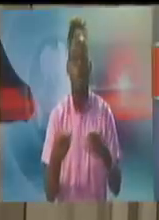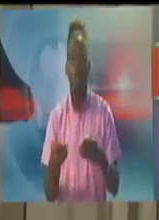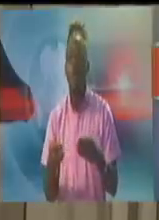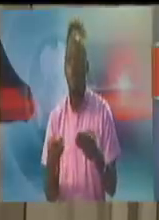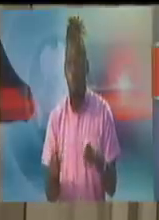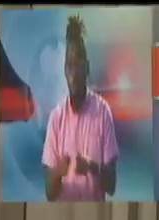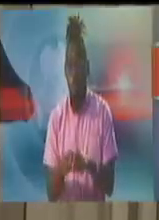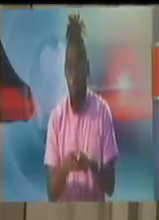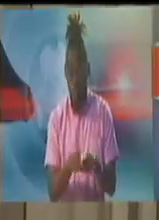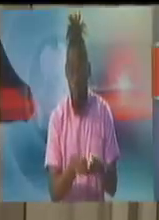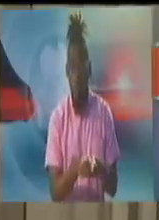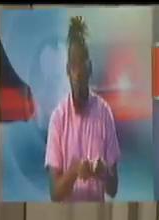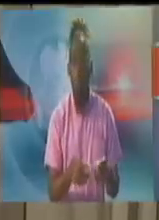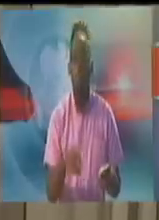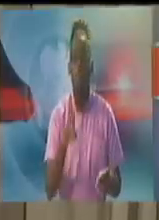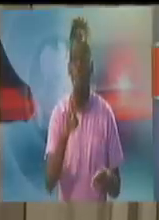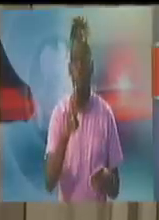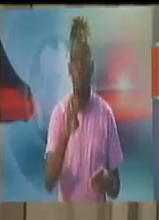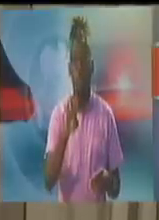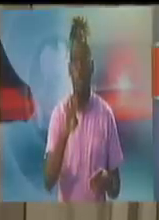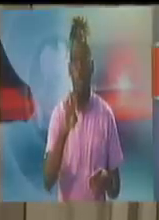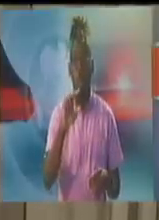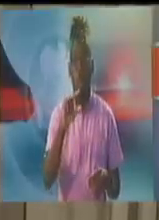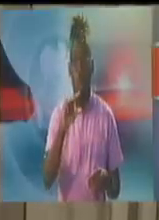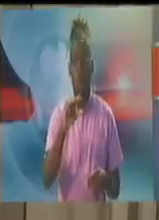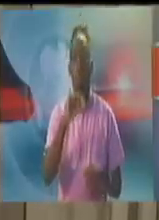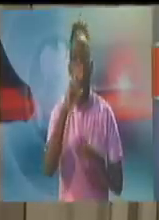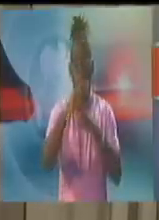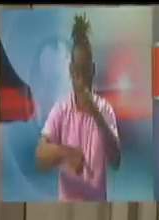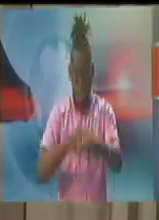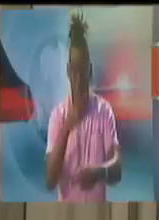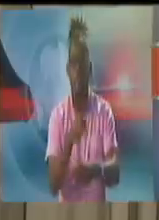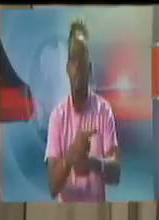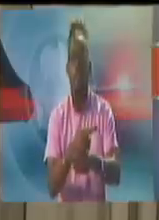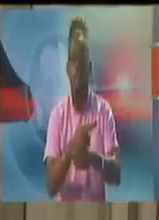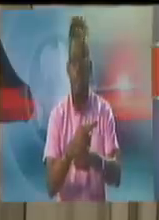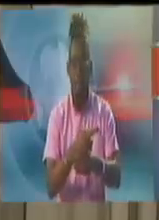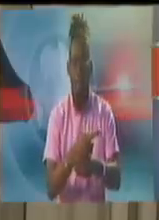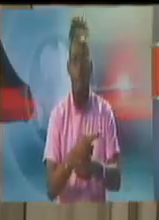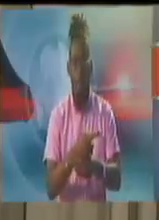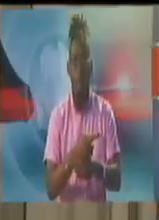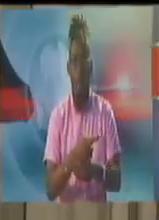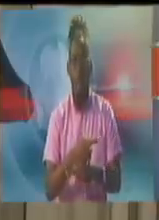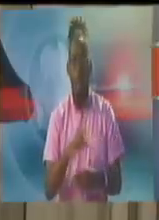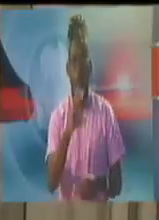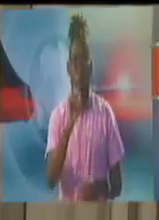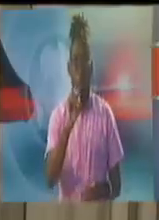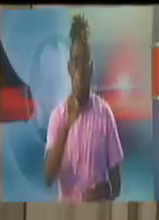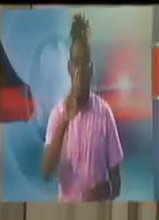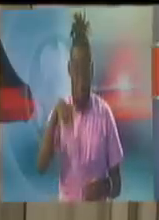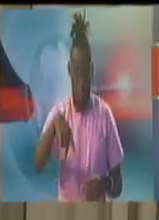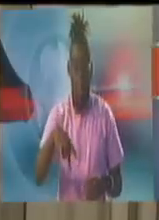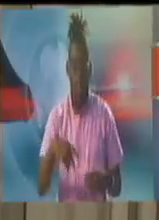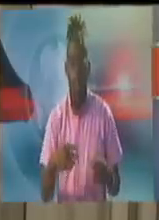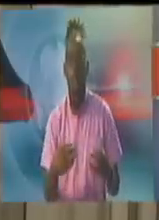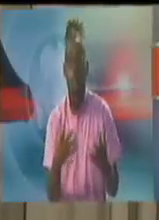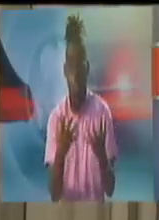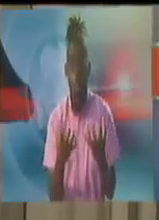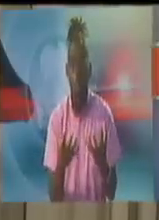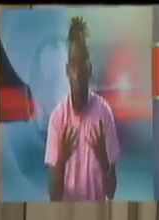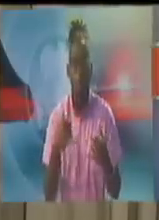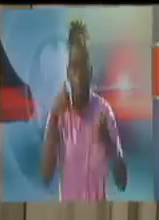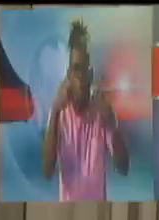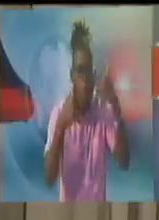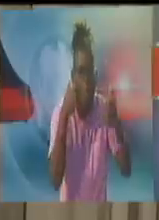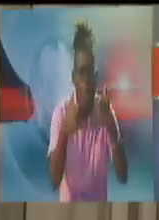not get approvals. One phone call, two phone calls, working along with WASA Fire Services, all of